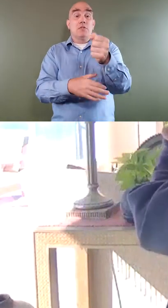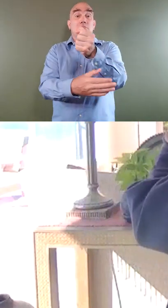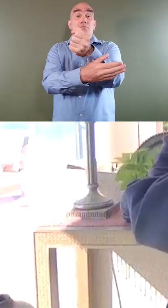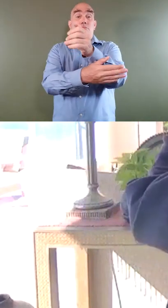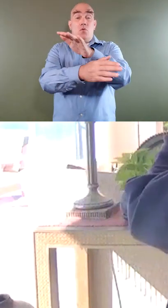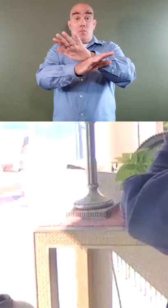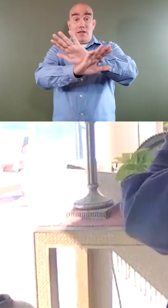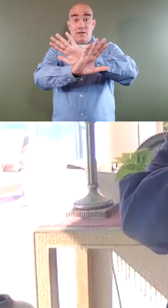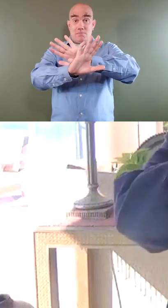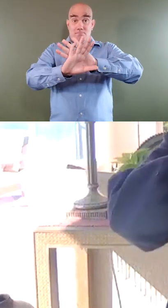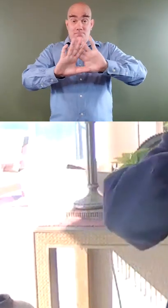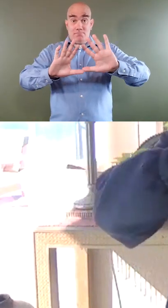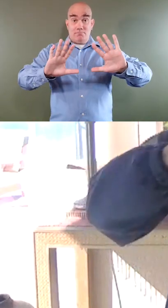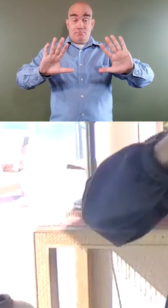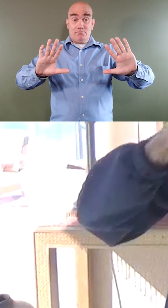Open the hands up.